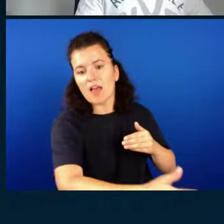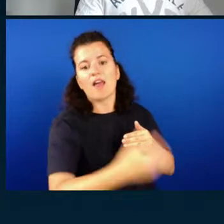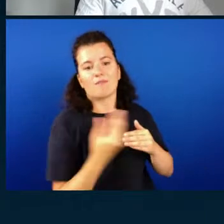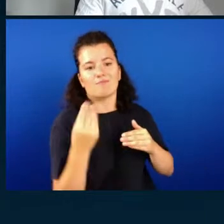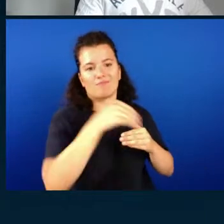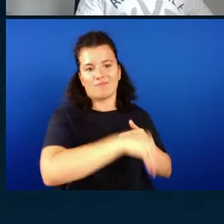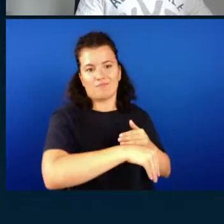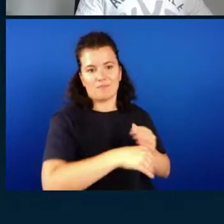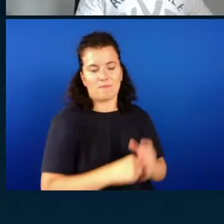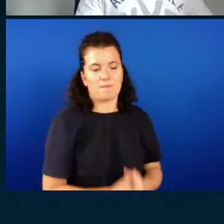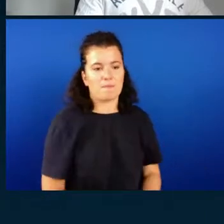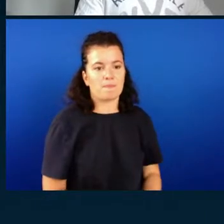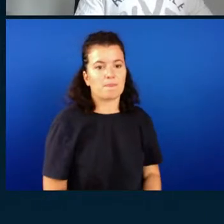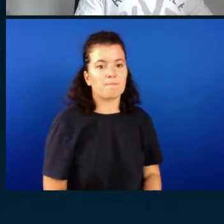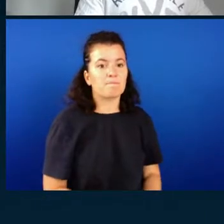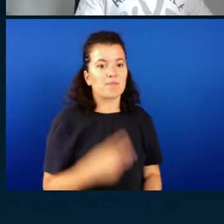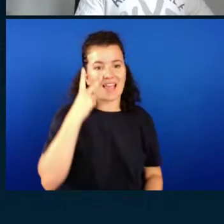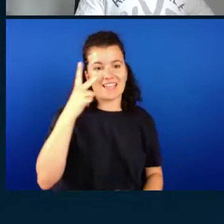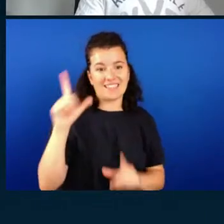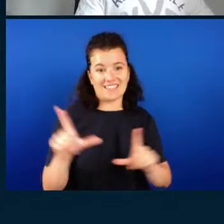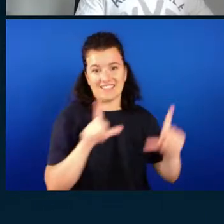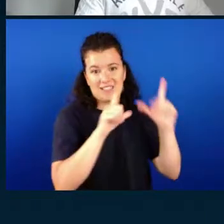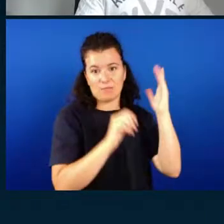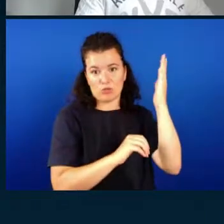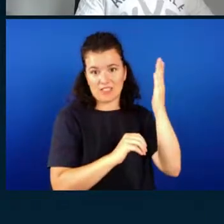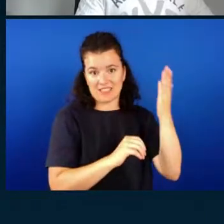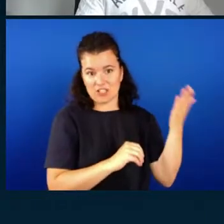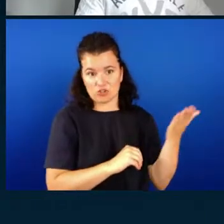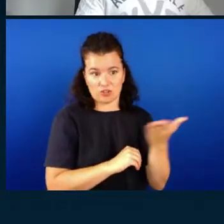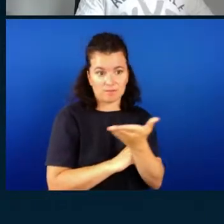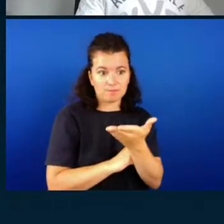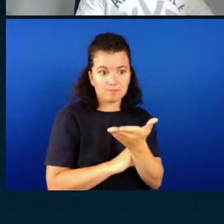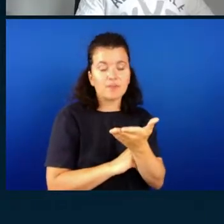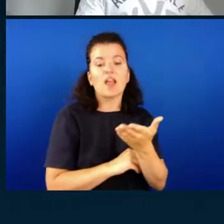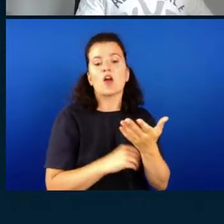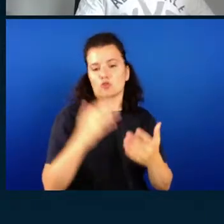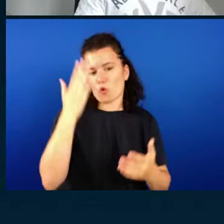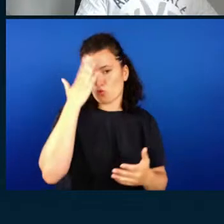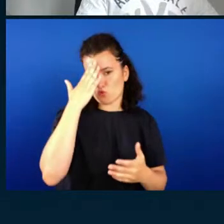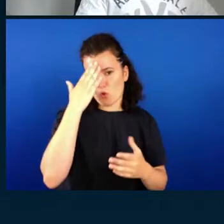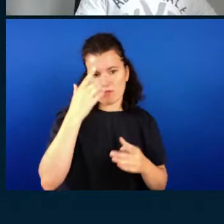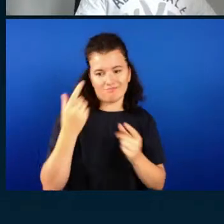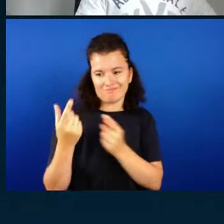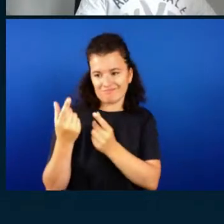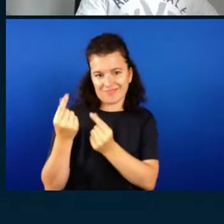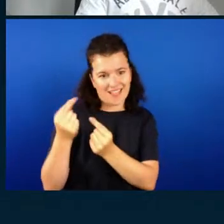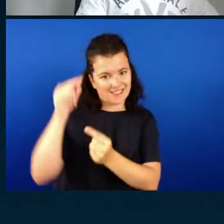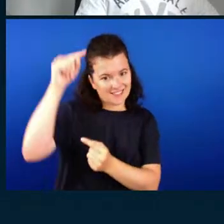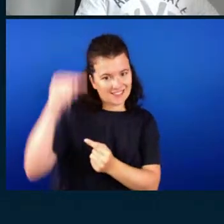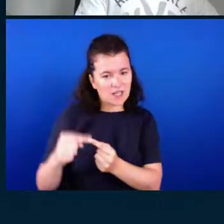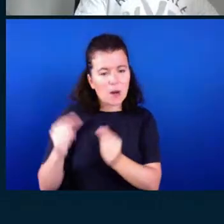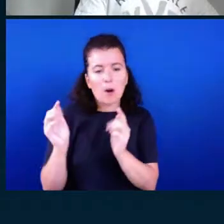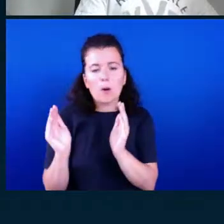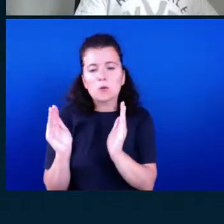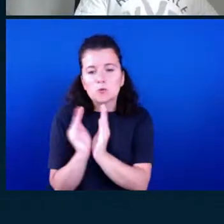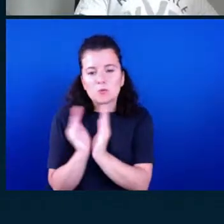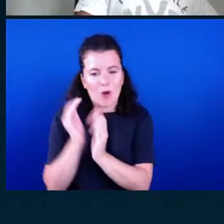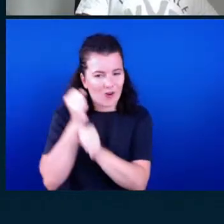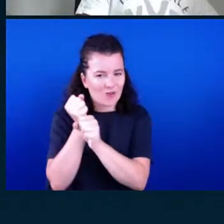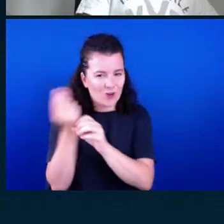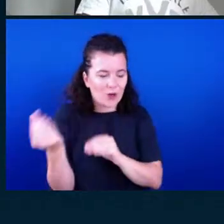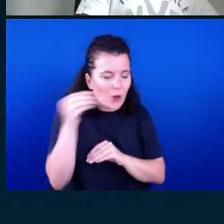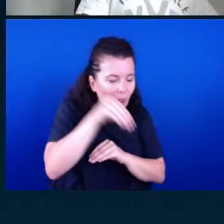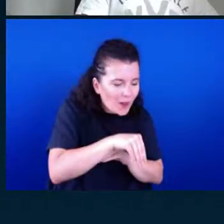let's go back to the presentation again. And so we know the task is the smallest piece of work within the pipeline.